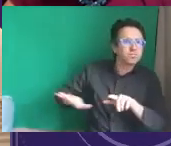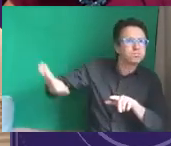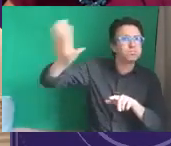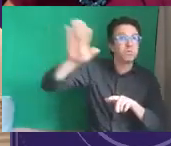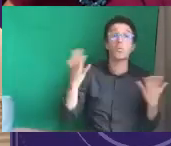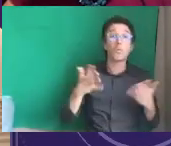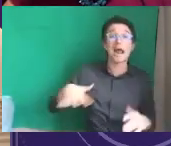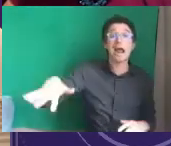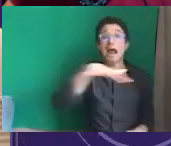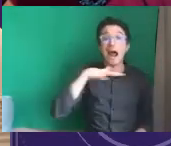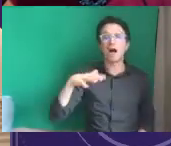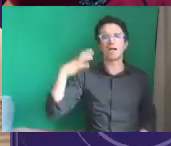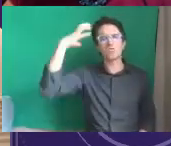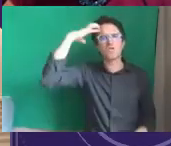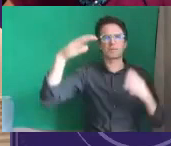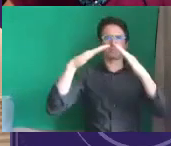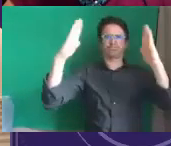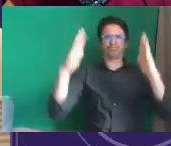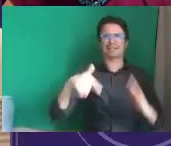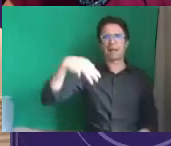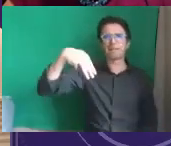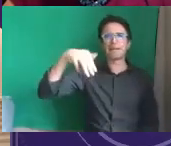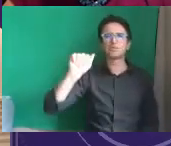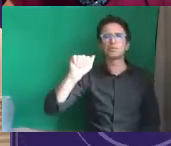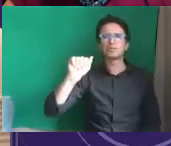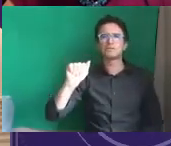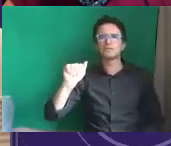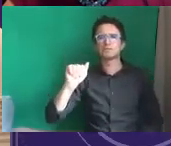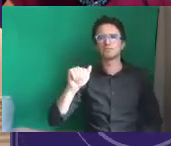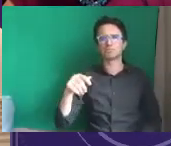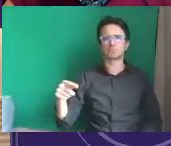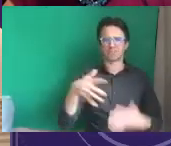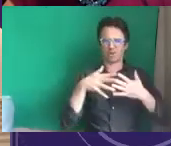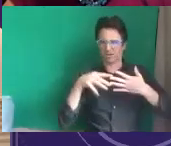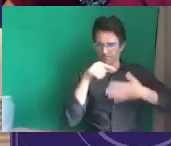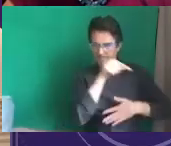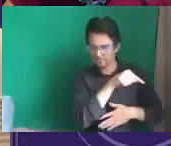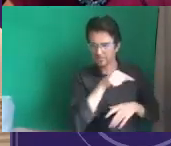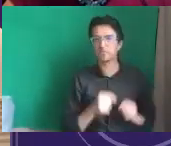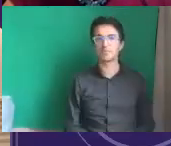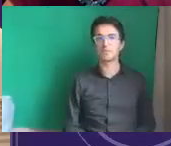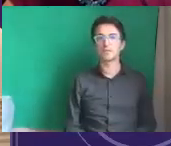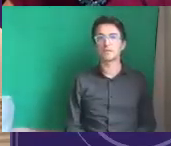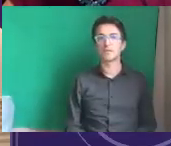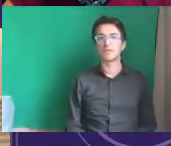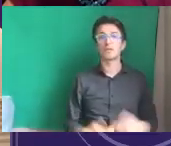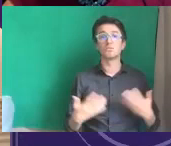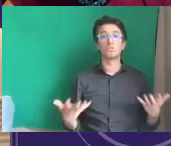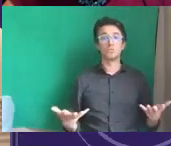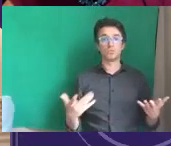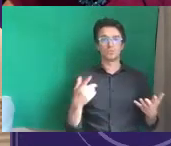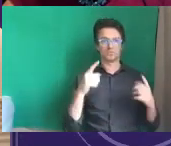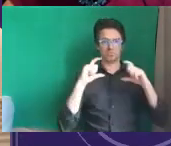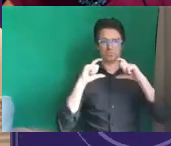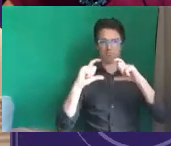100 characters. But it does work for if you are posting an image description within Facebook posts